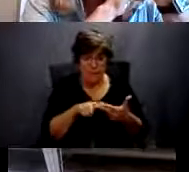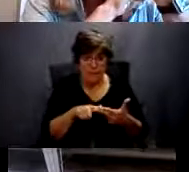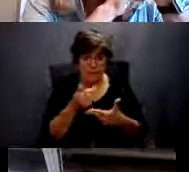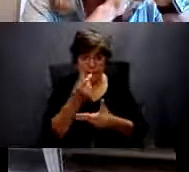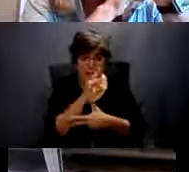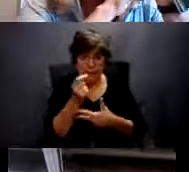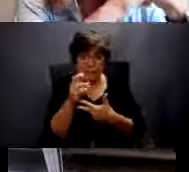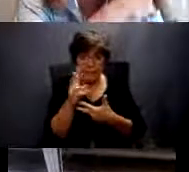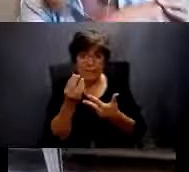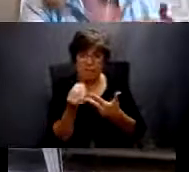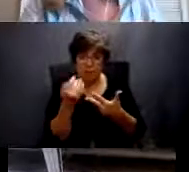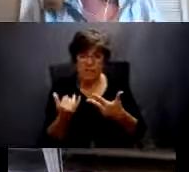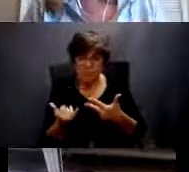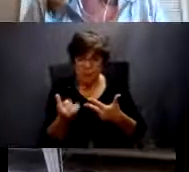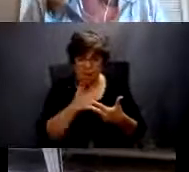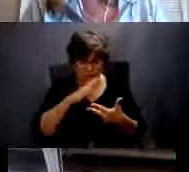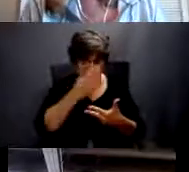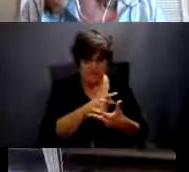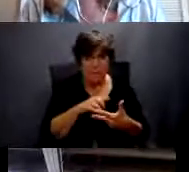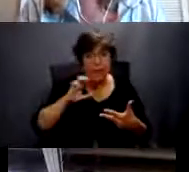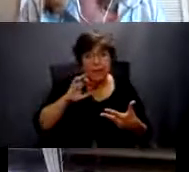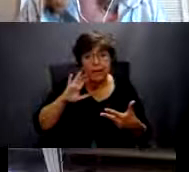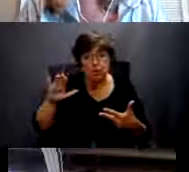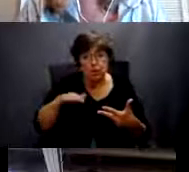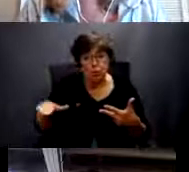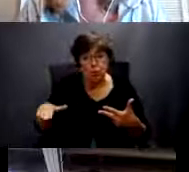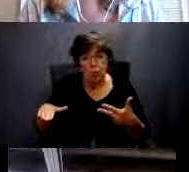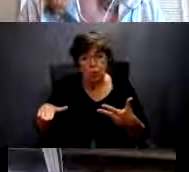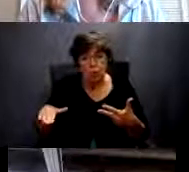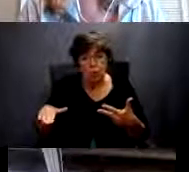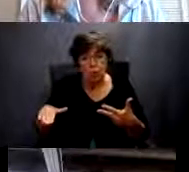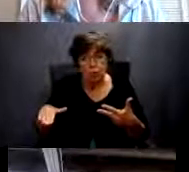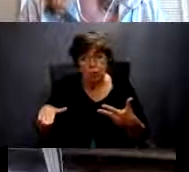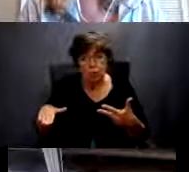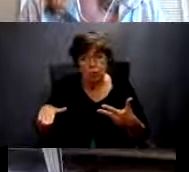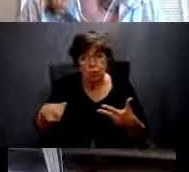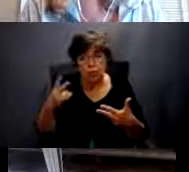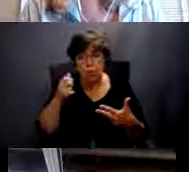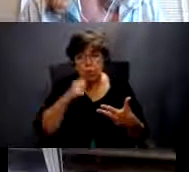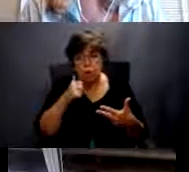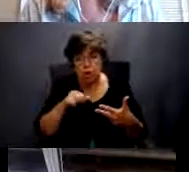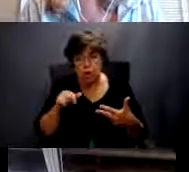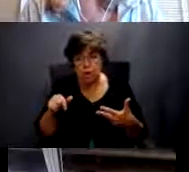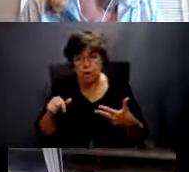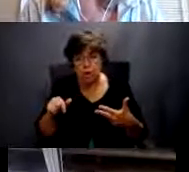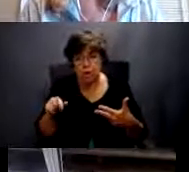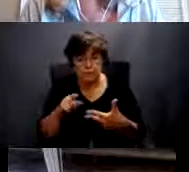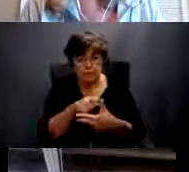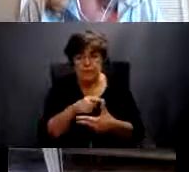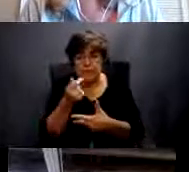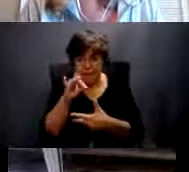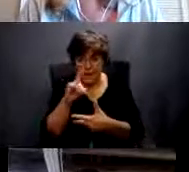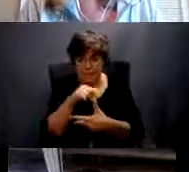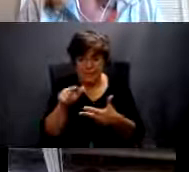18, 16, and 14. My cousin's kids, they're 2 girls, same age as the oldest and same age